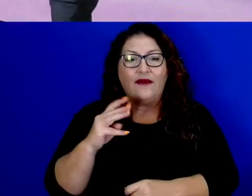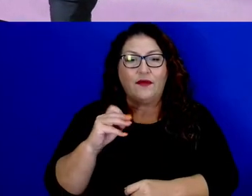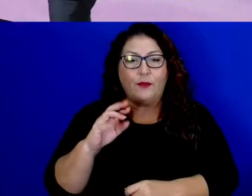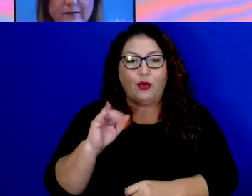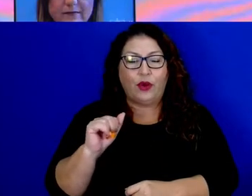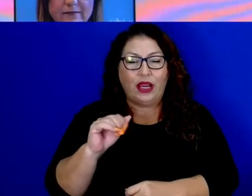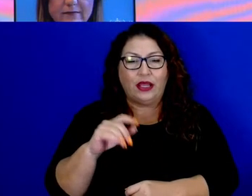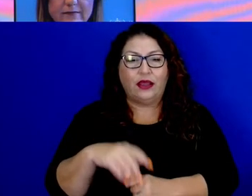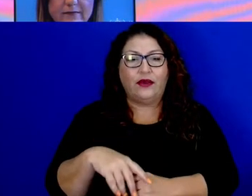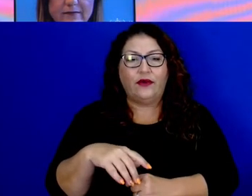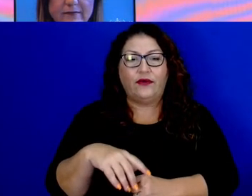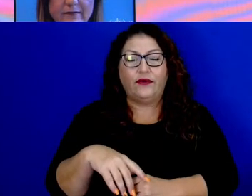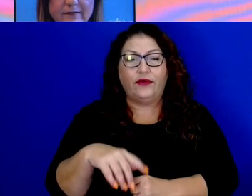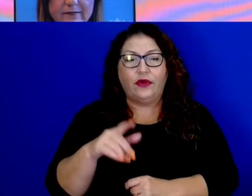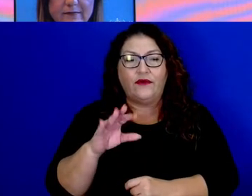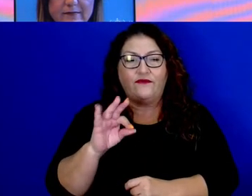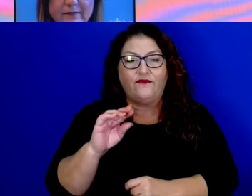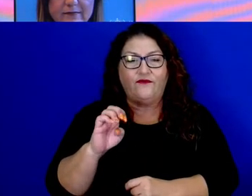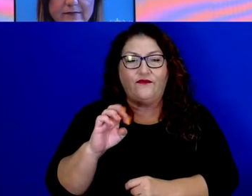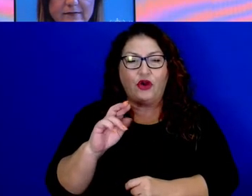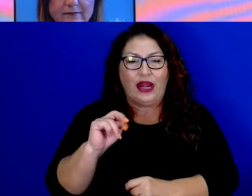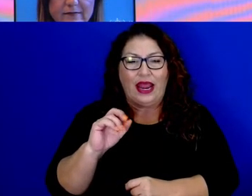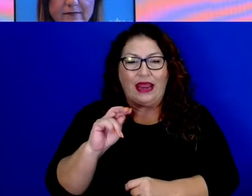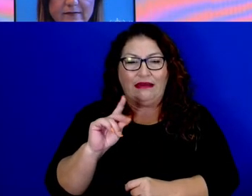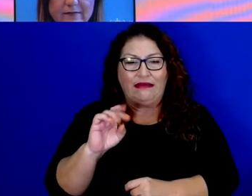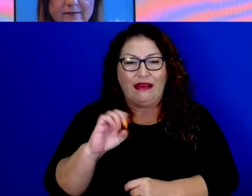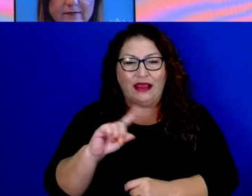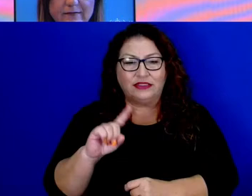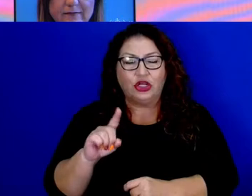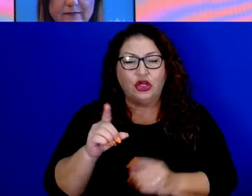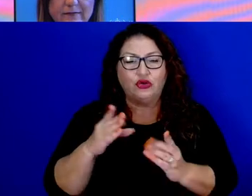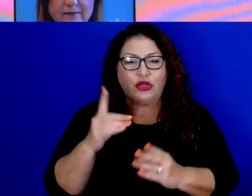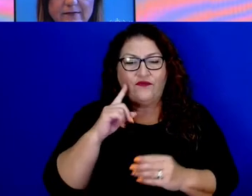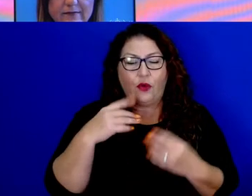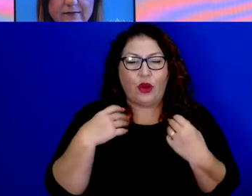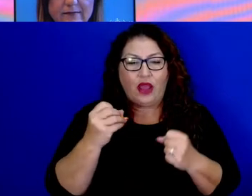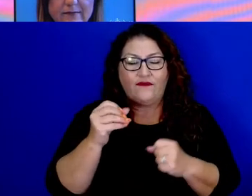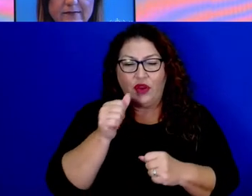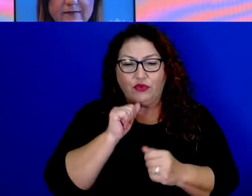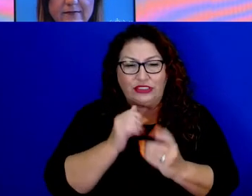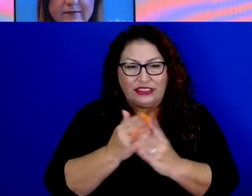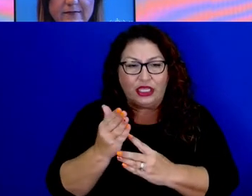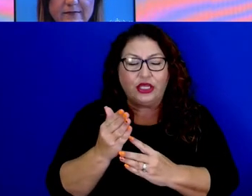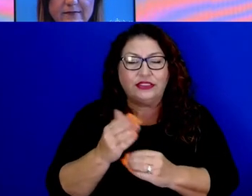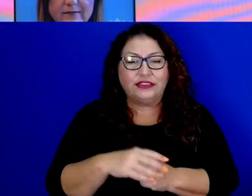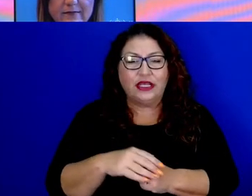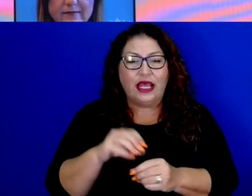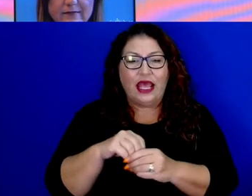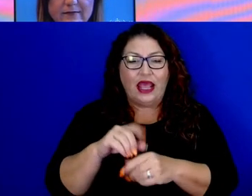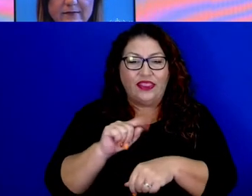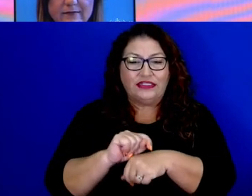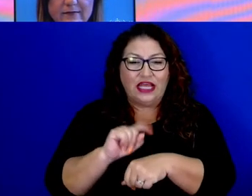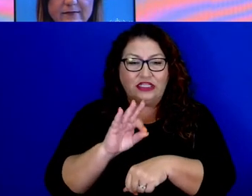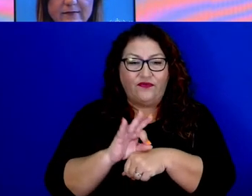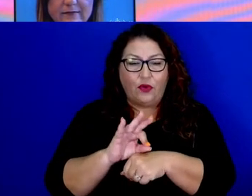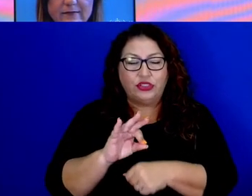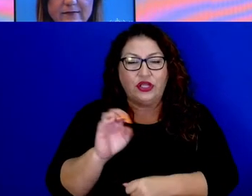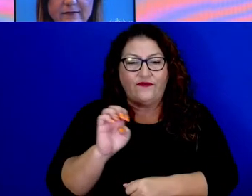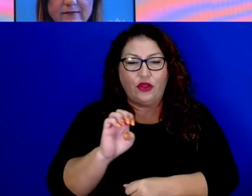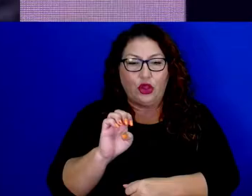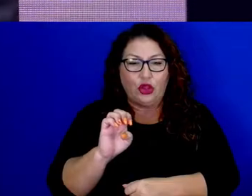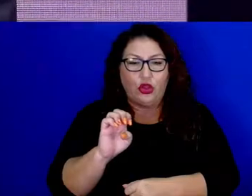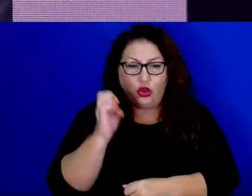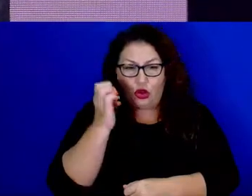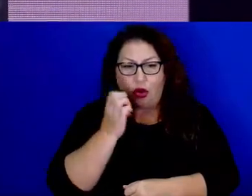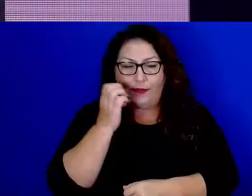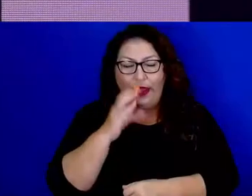a director for Recovery and Resilience in the task force of the European Commission. And we have